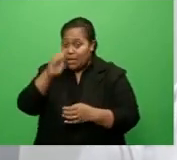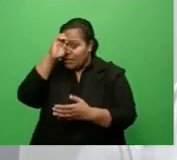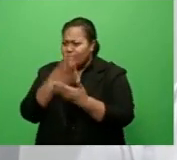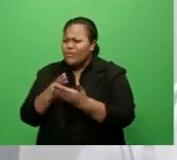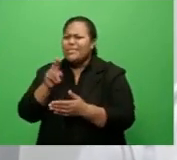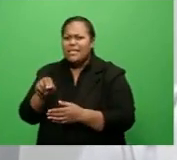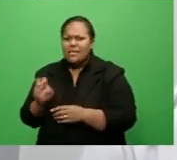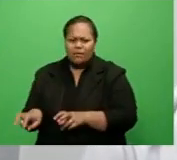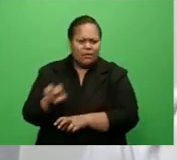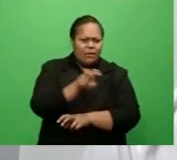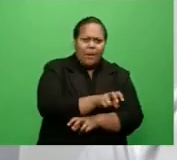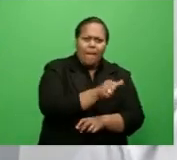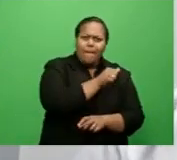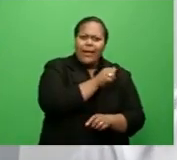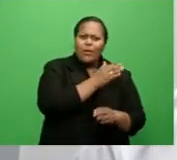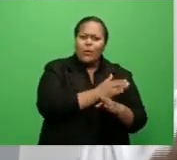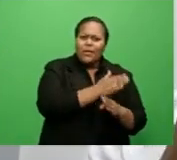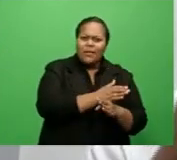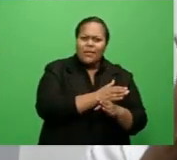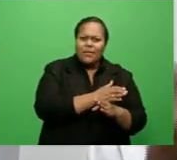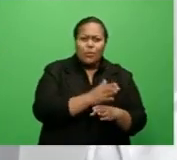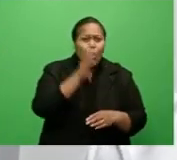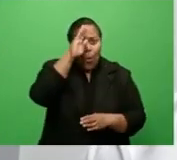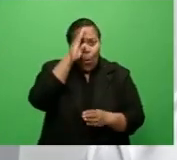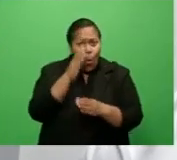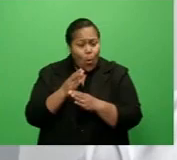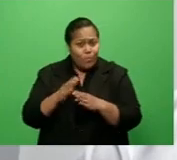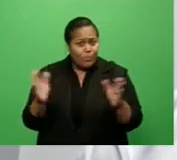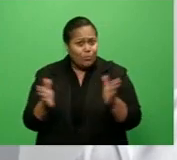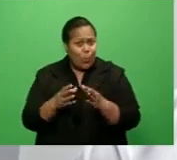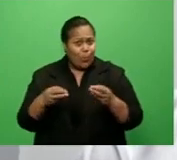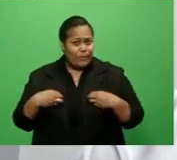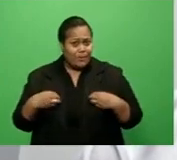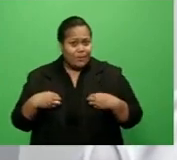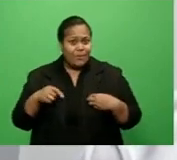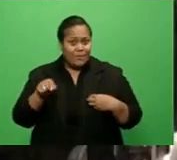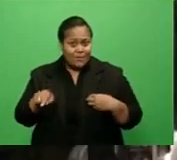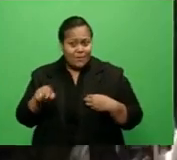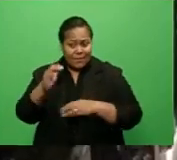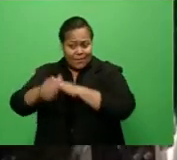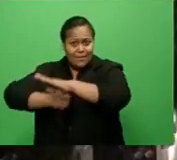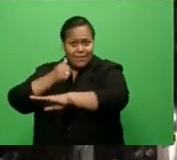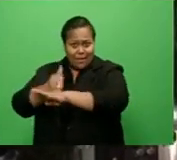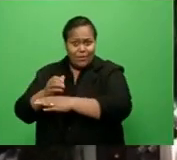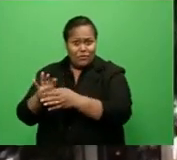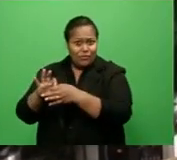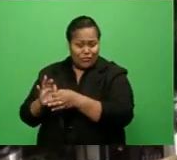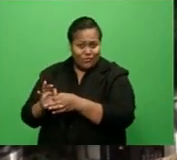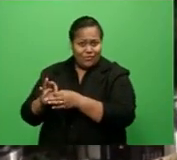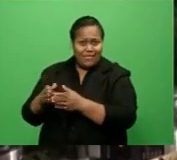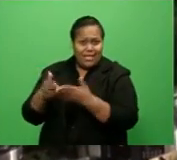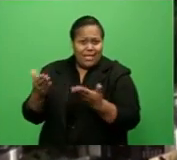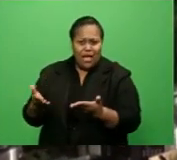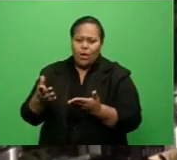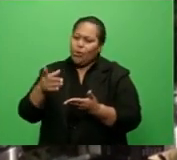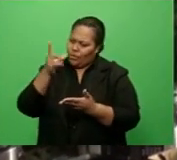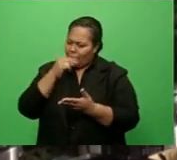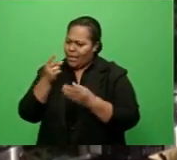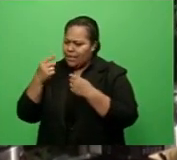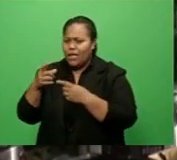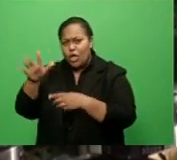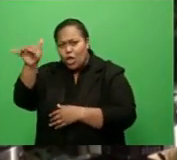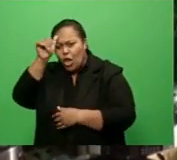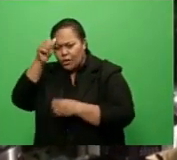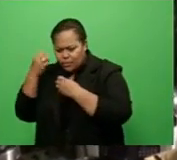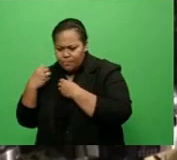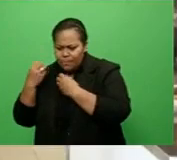these MSMEs or SMEs will be able to pass on their knowledge to others, and those